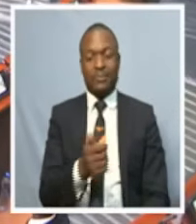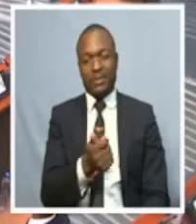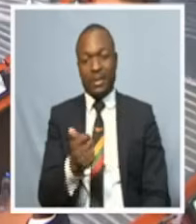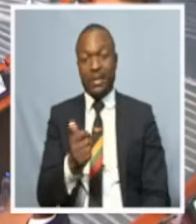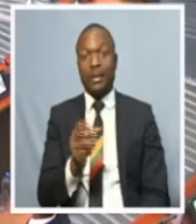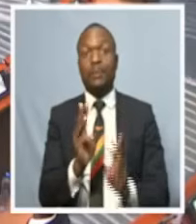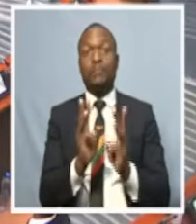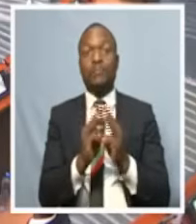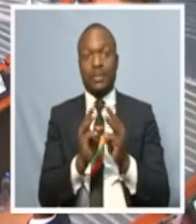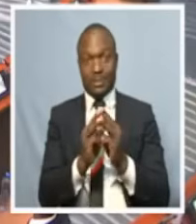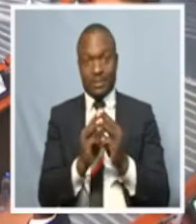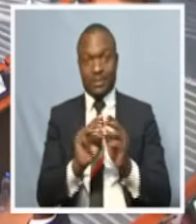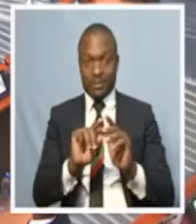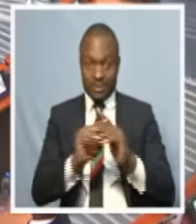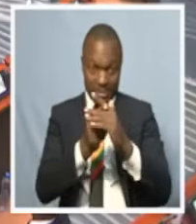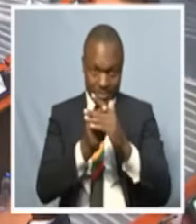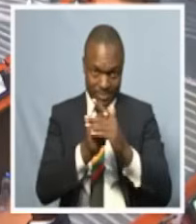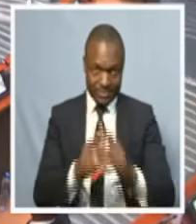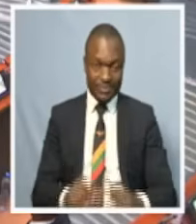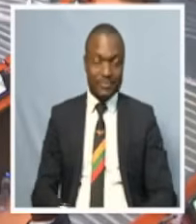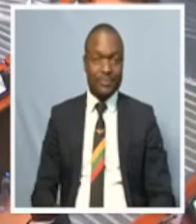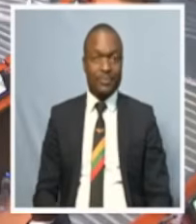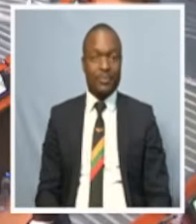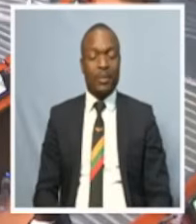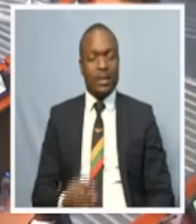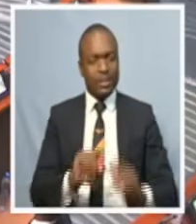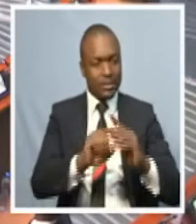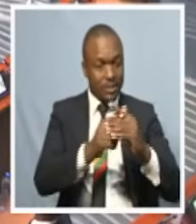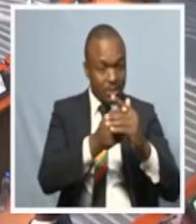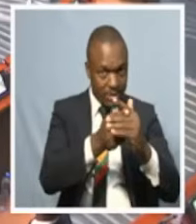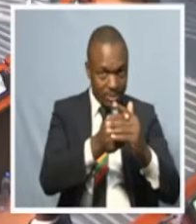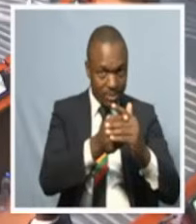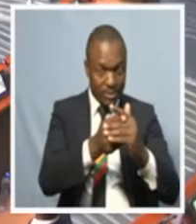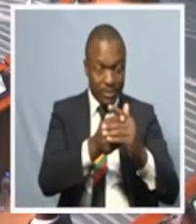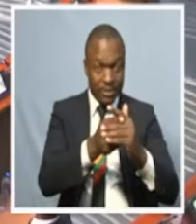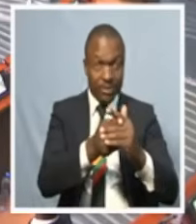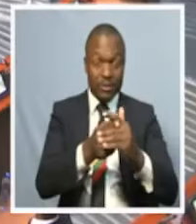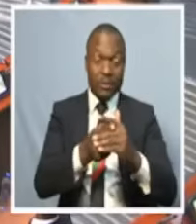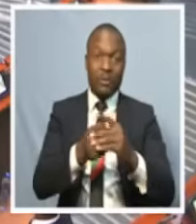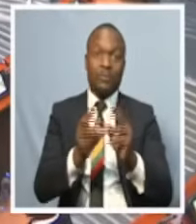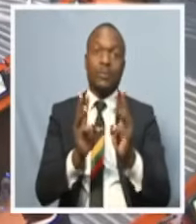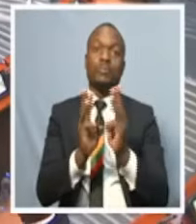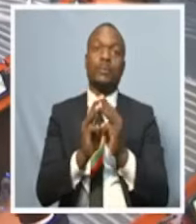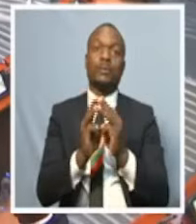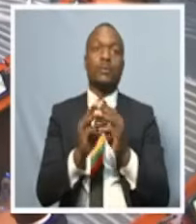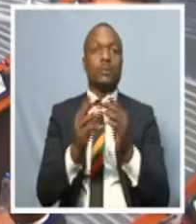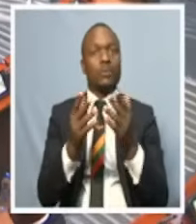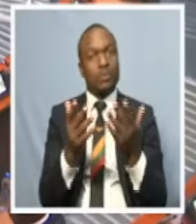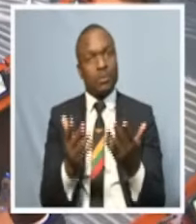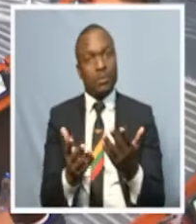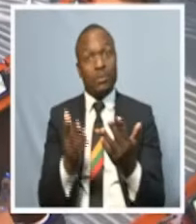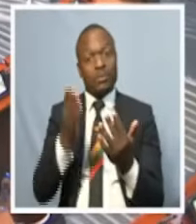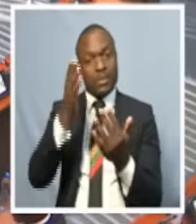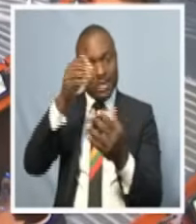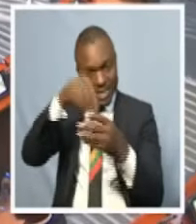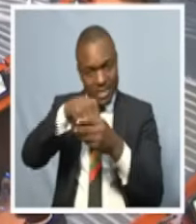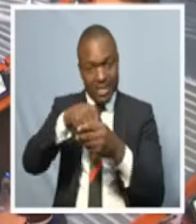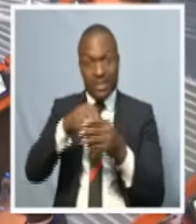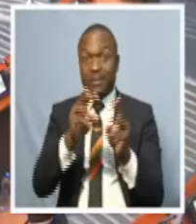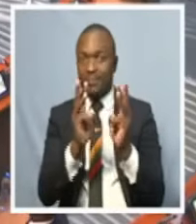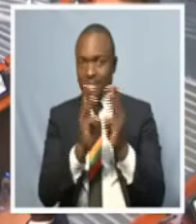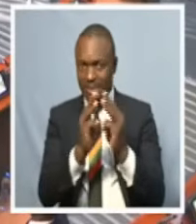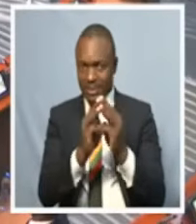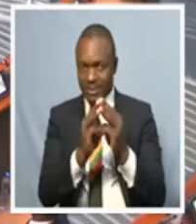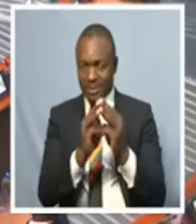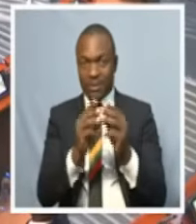any business in the house to take place, be it at the beginning of the sitting or during the sitting, or